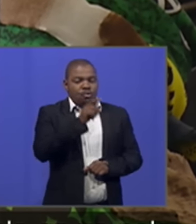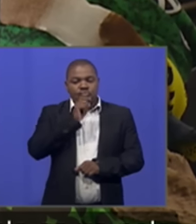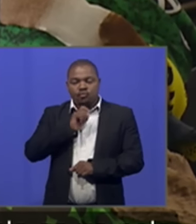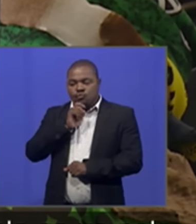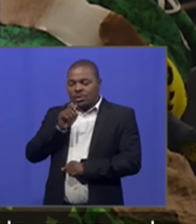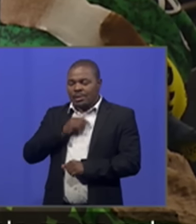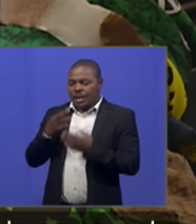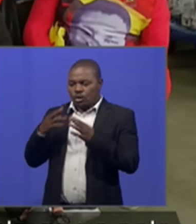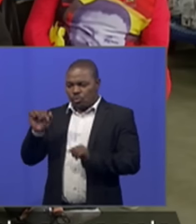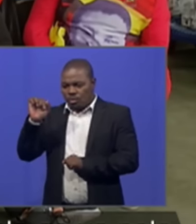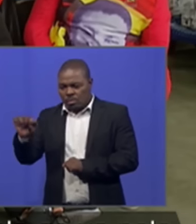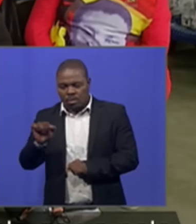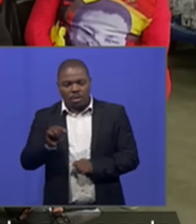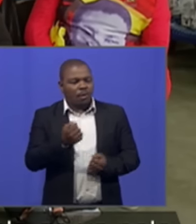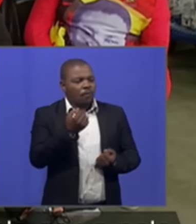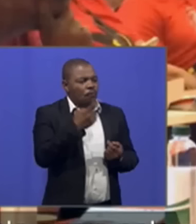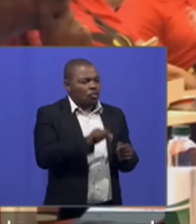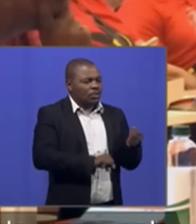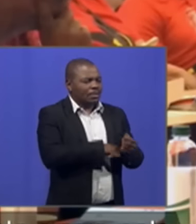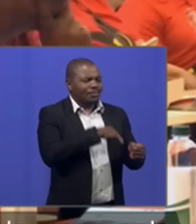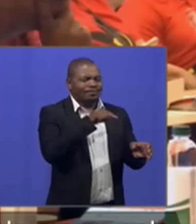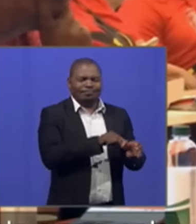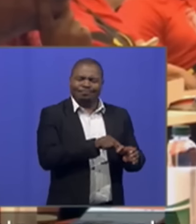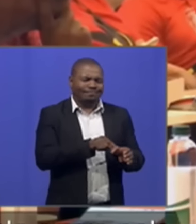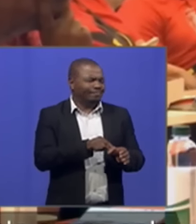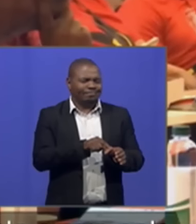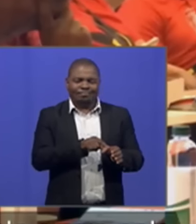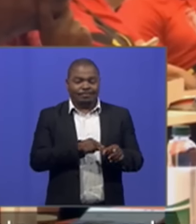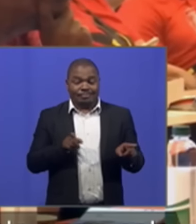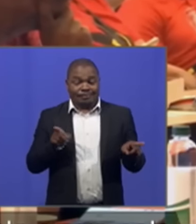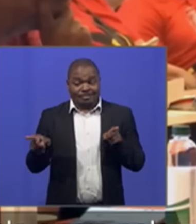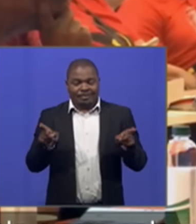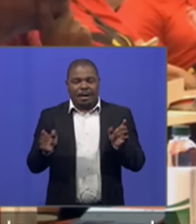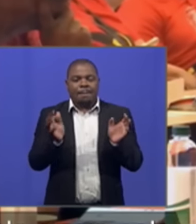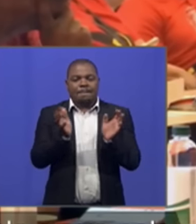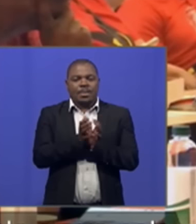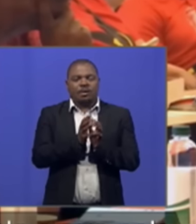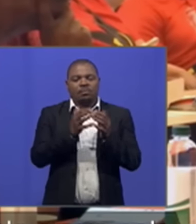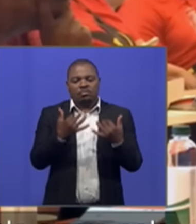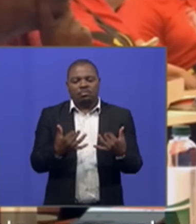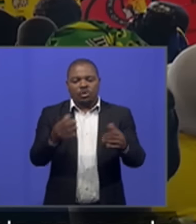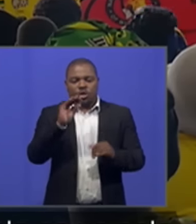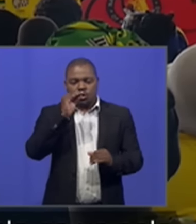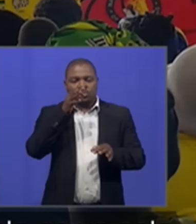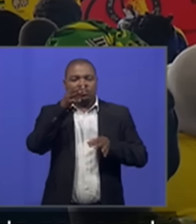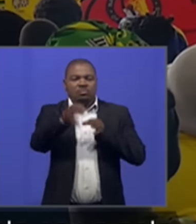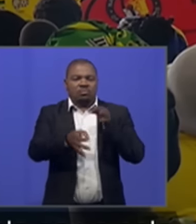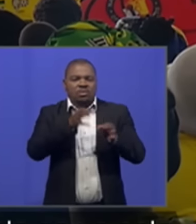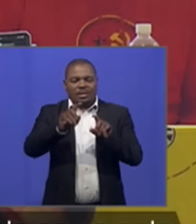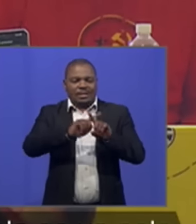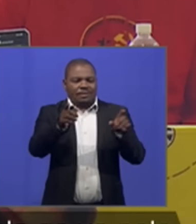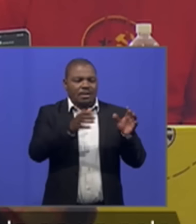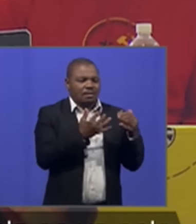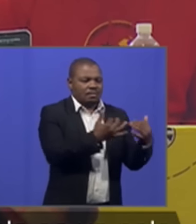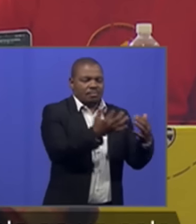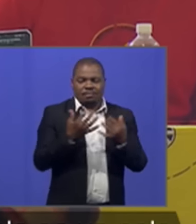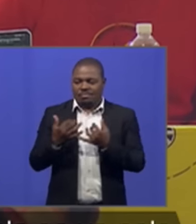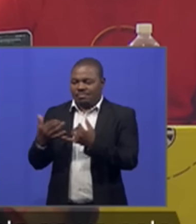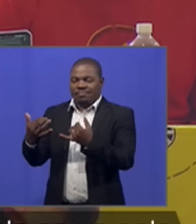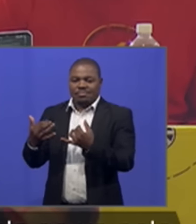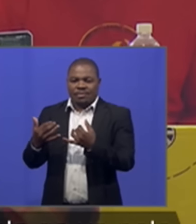ueletša mekgatlo ye mengwe thekgo ya bakgethi. Bobedi mekgatlo ye e tla swara kopano le babegaditaba mafelong ao a fapanego go ba begela ka